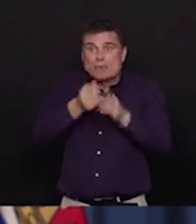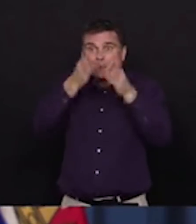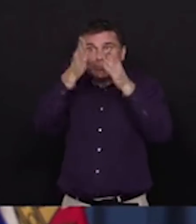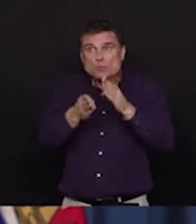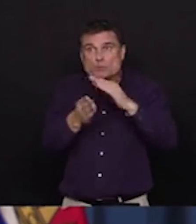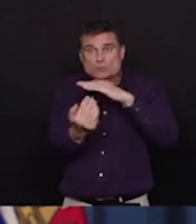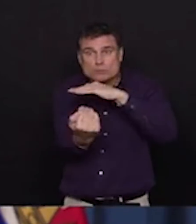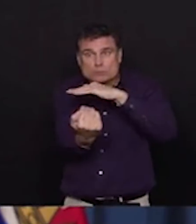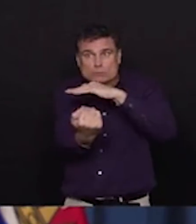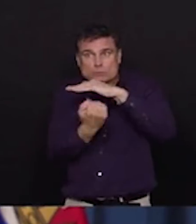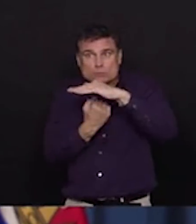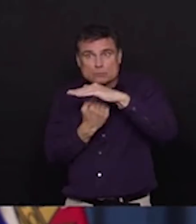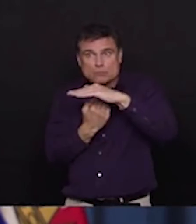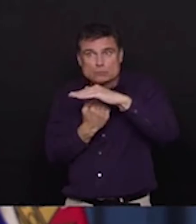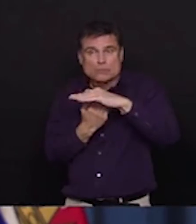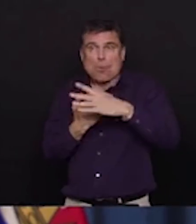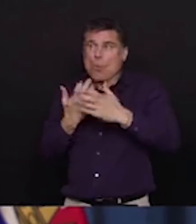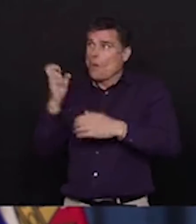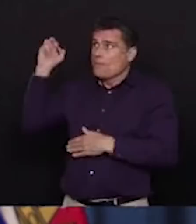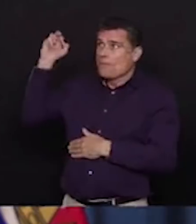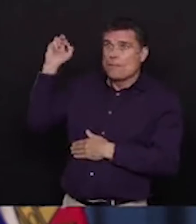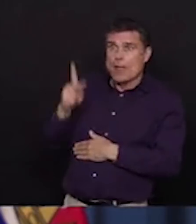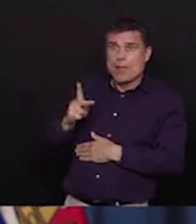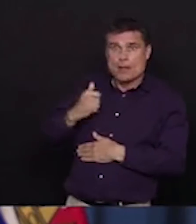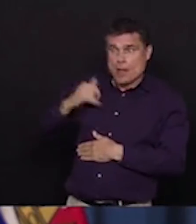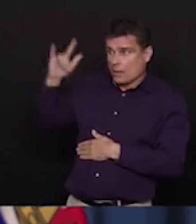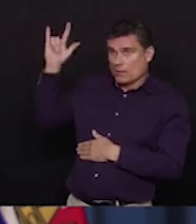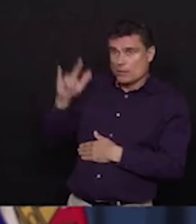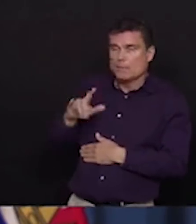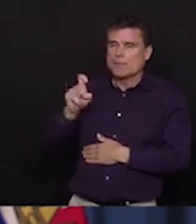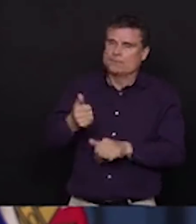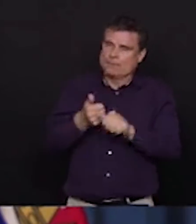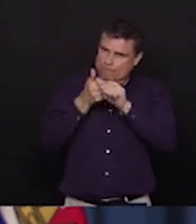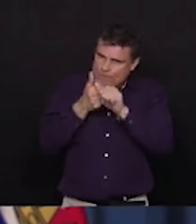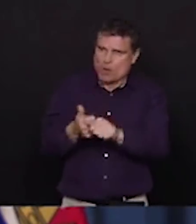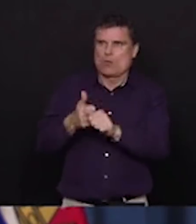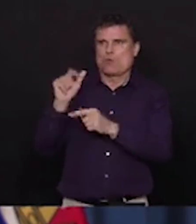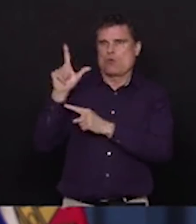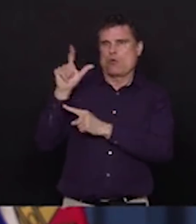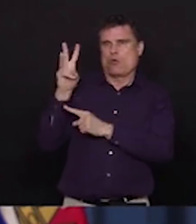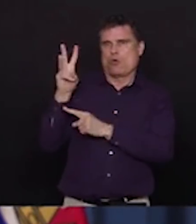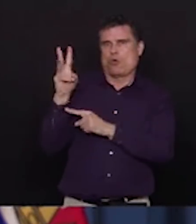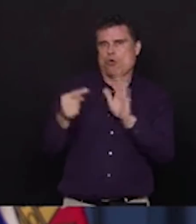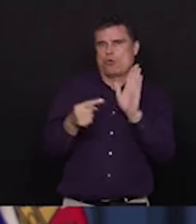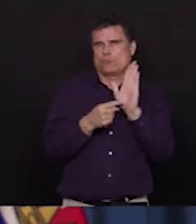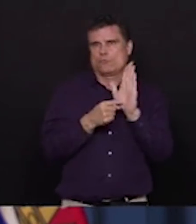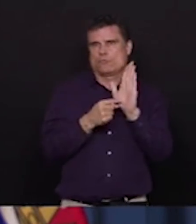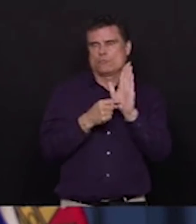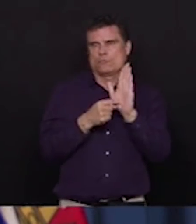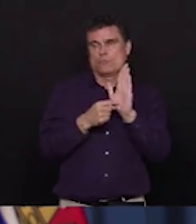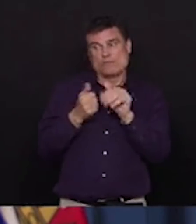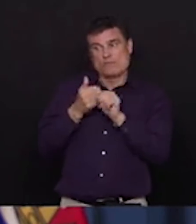the orders of the Government of Canada, and to, as I say,